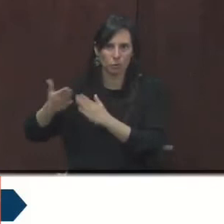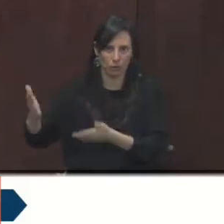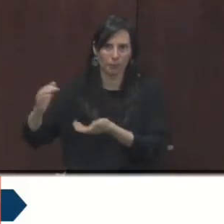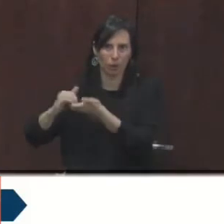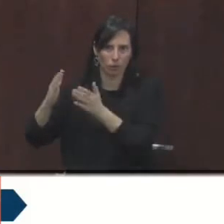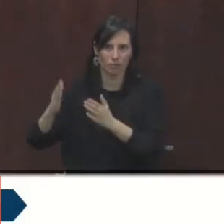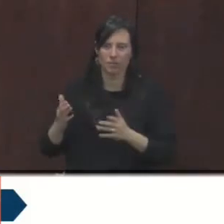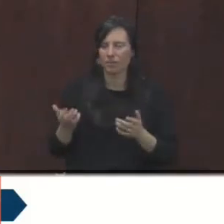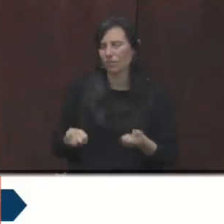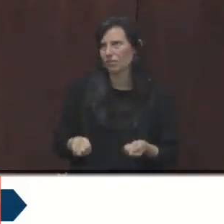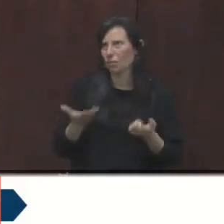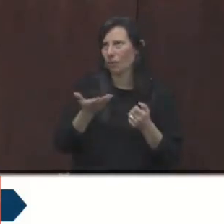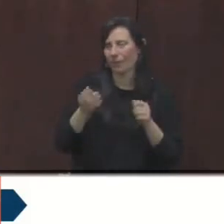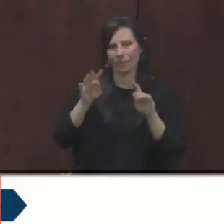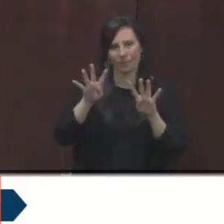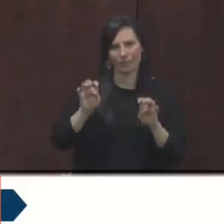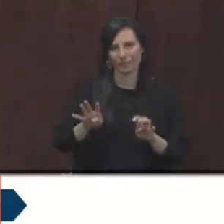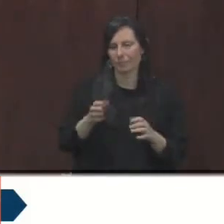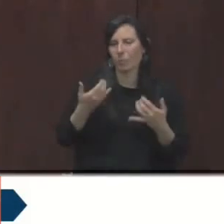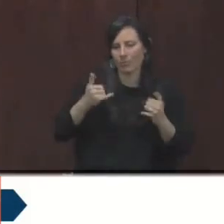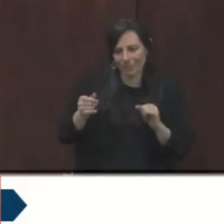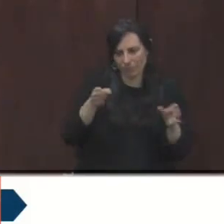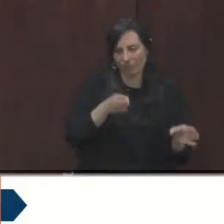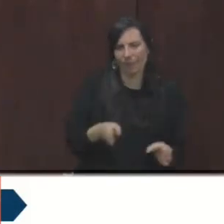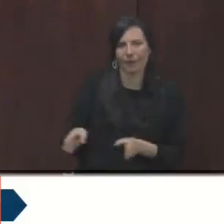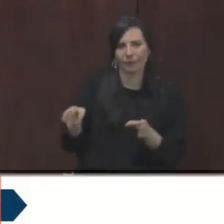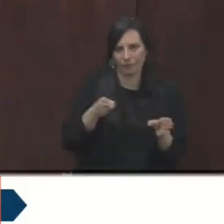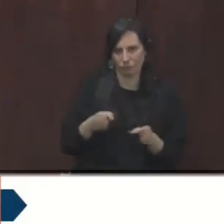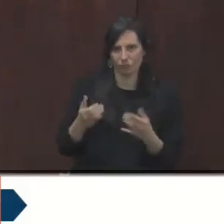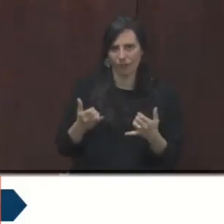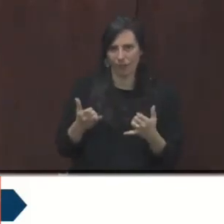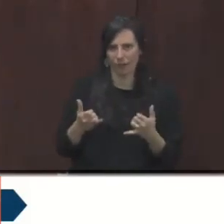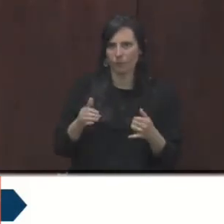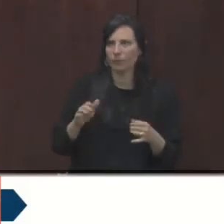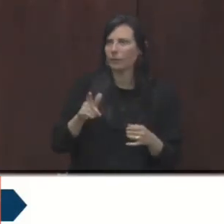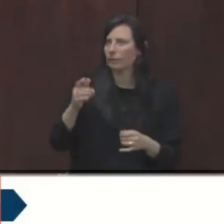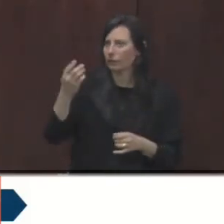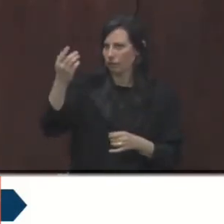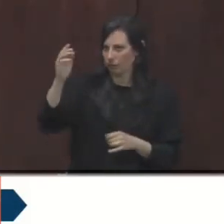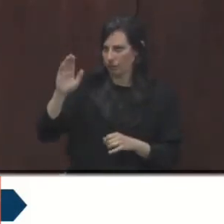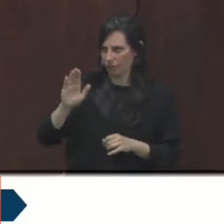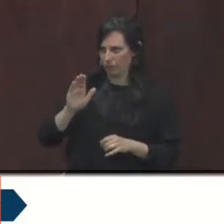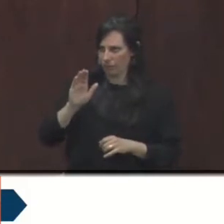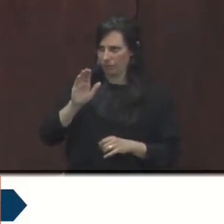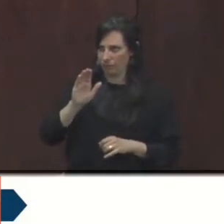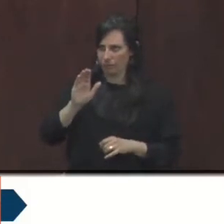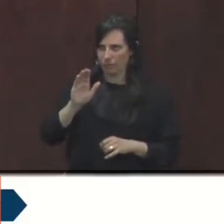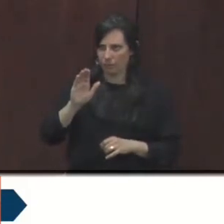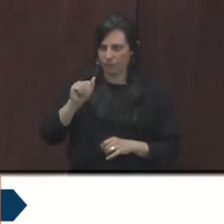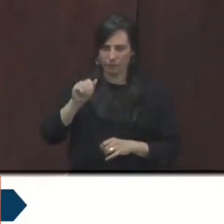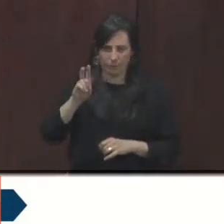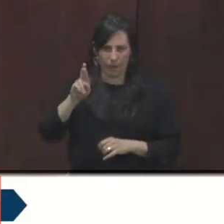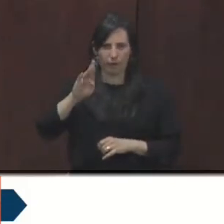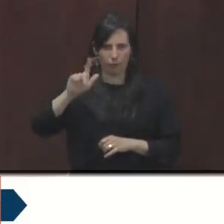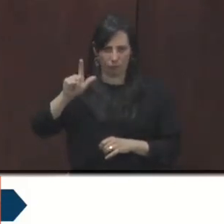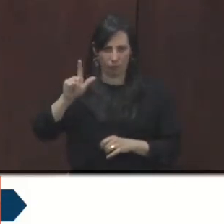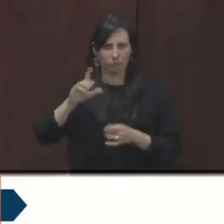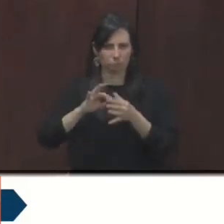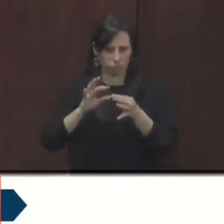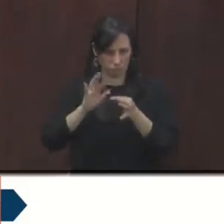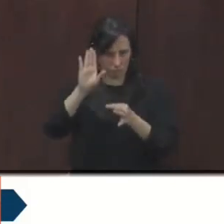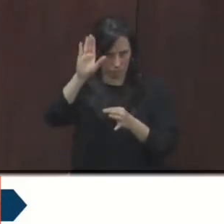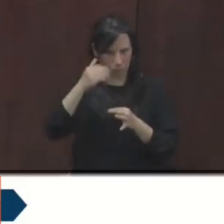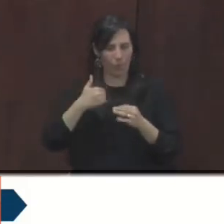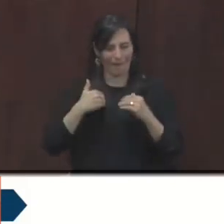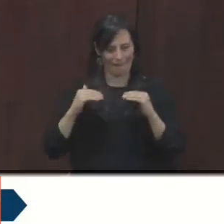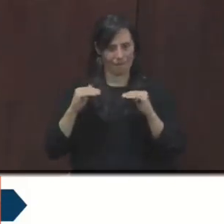determined in these early phases. And I do want to add that we do have an equity work group, and they've been involved, and they will continue to be involved to make sure whatever we do,